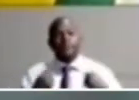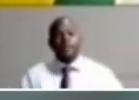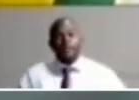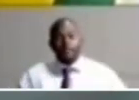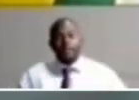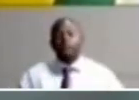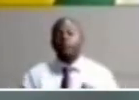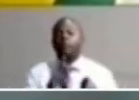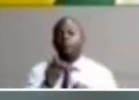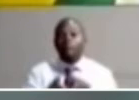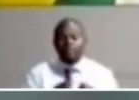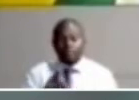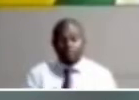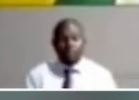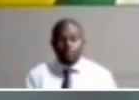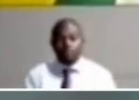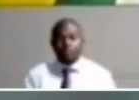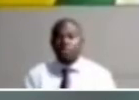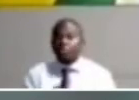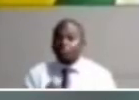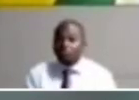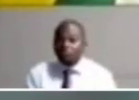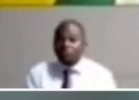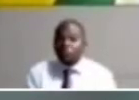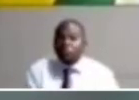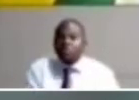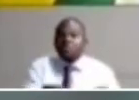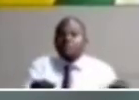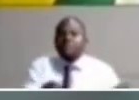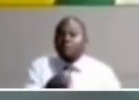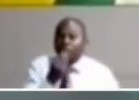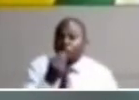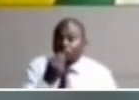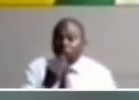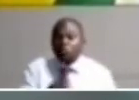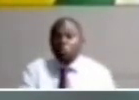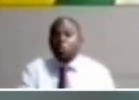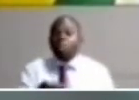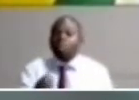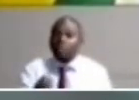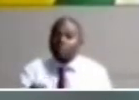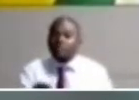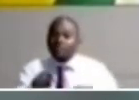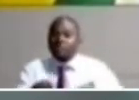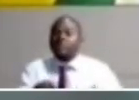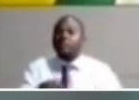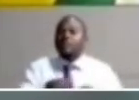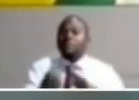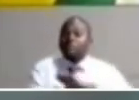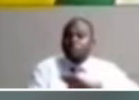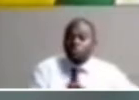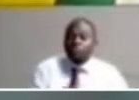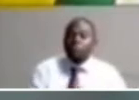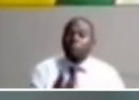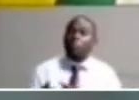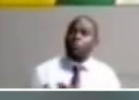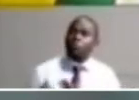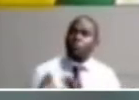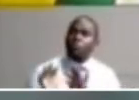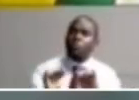people. When you try to distribute food or money in such a situation, people gather around